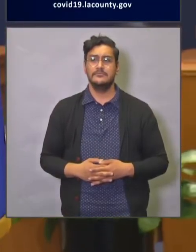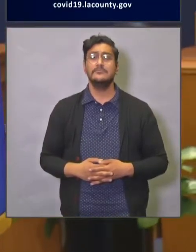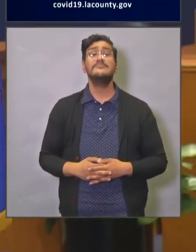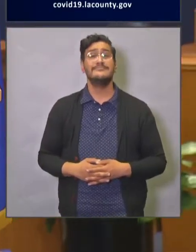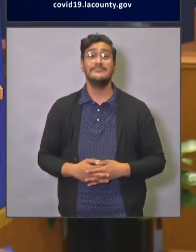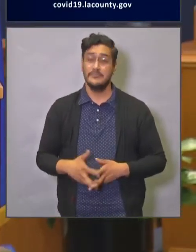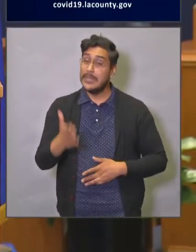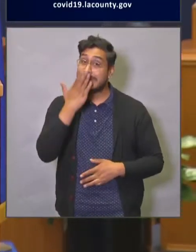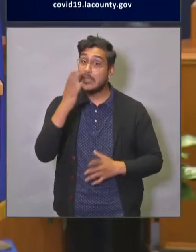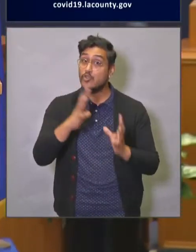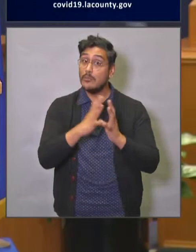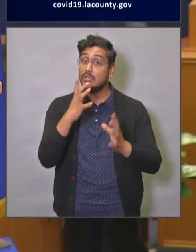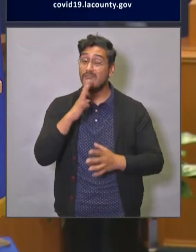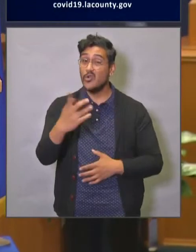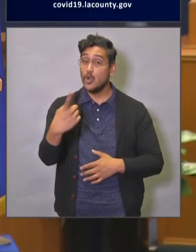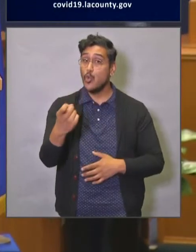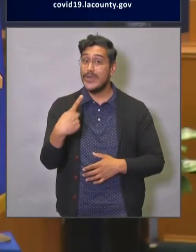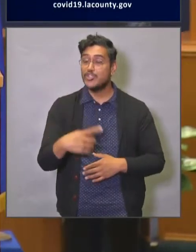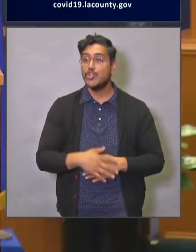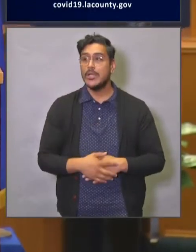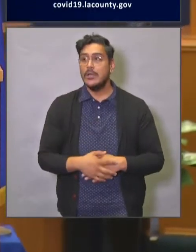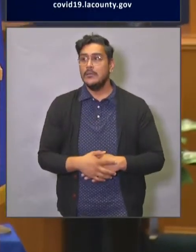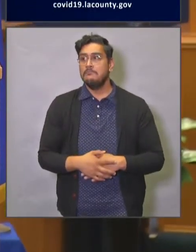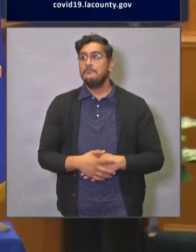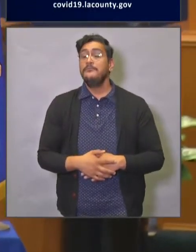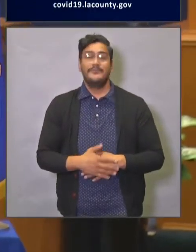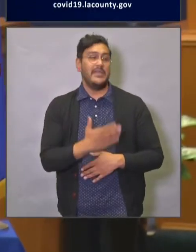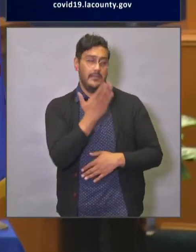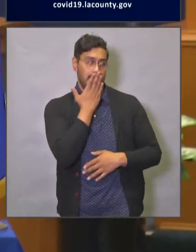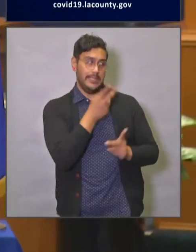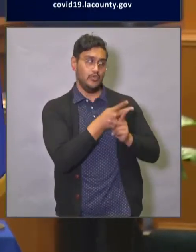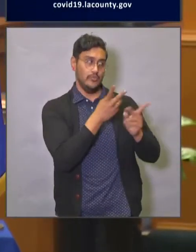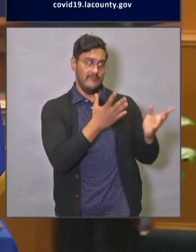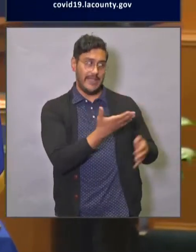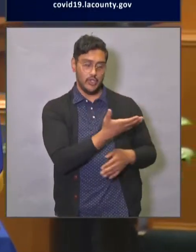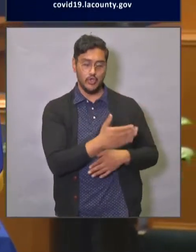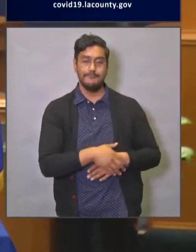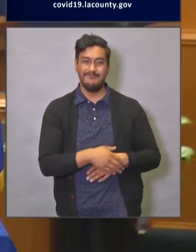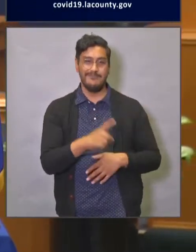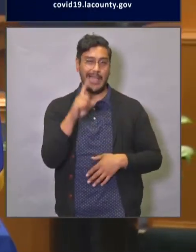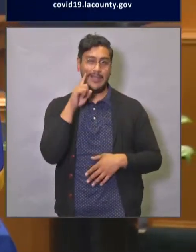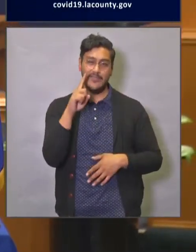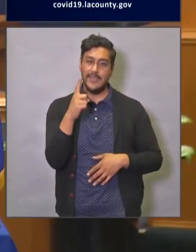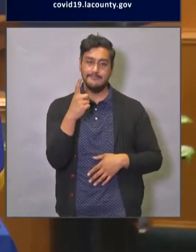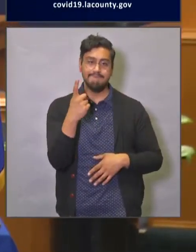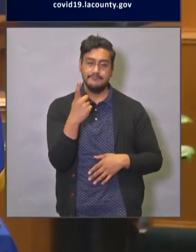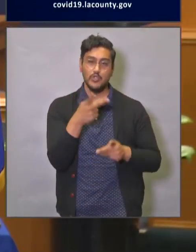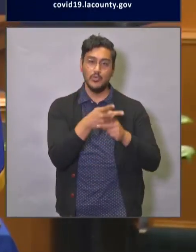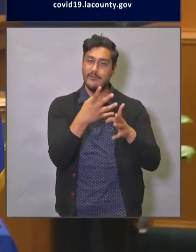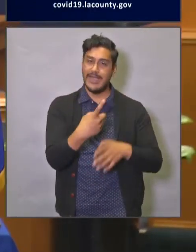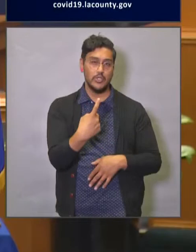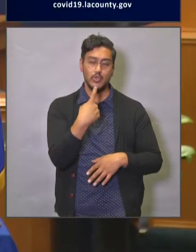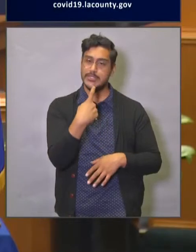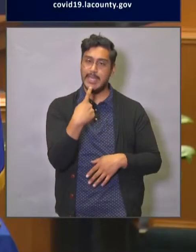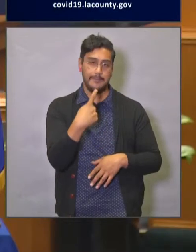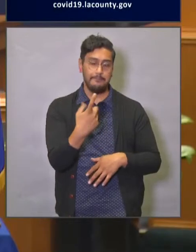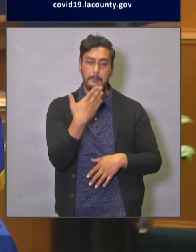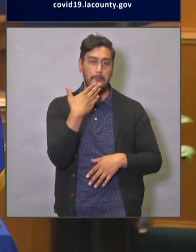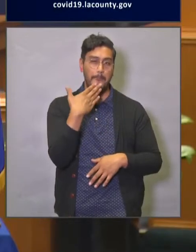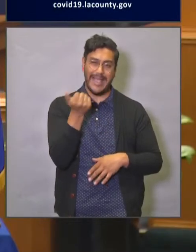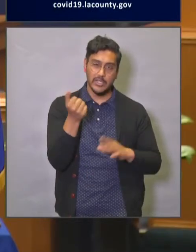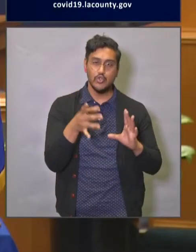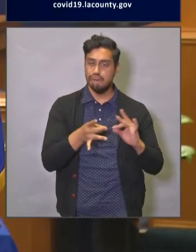Yeah, thanks so much for the question. And thank you, Supervisor. I think the Supervisor said it best. What we're really trying to do